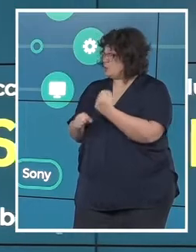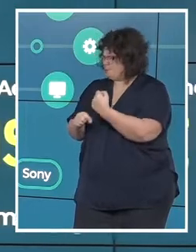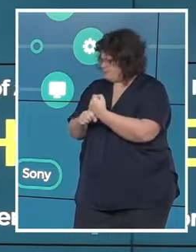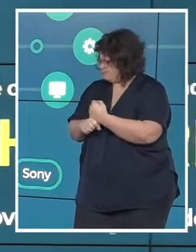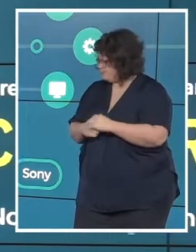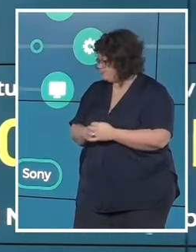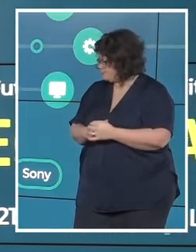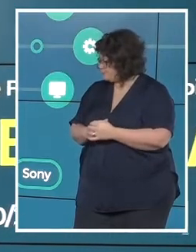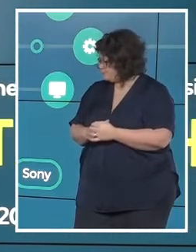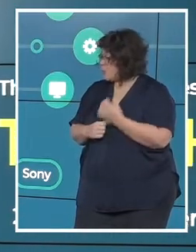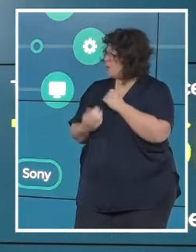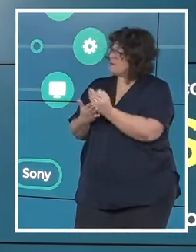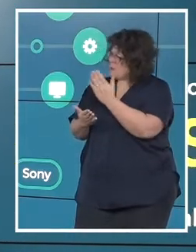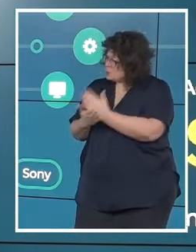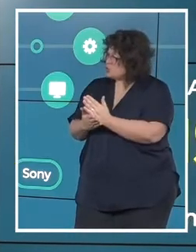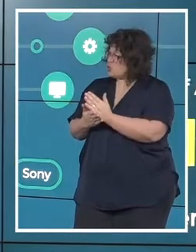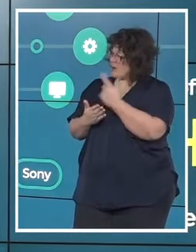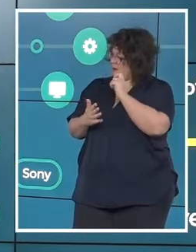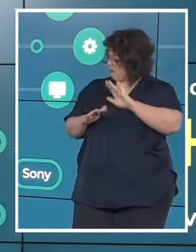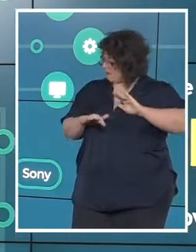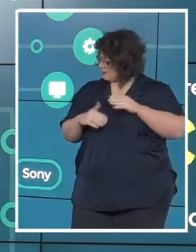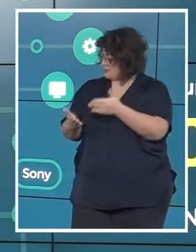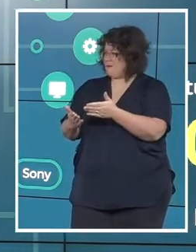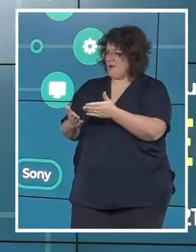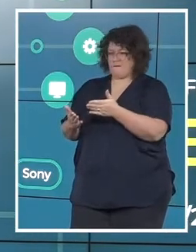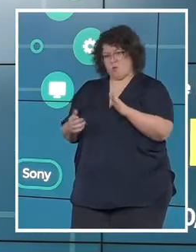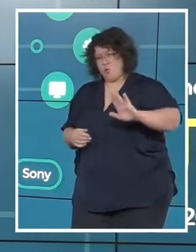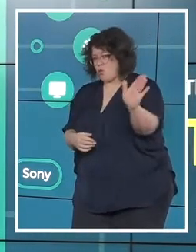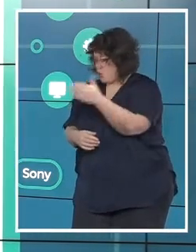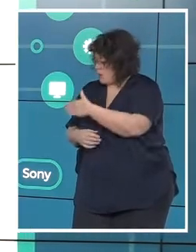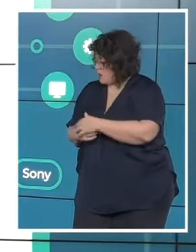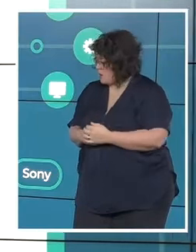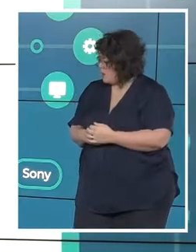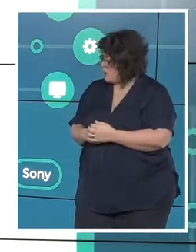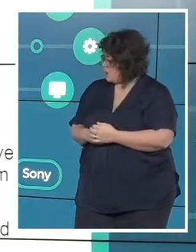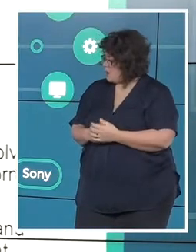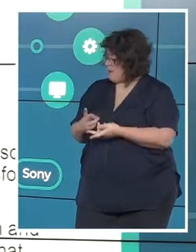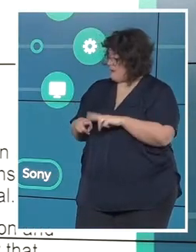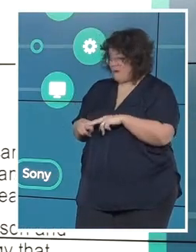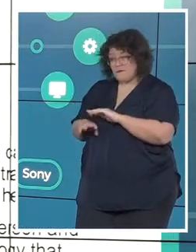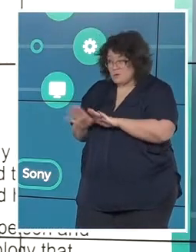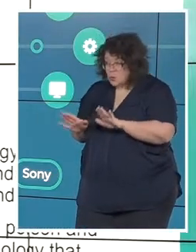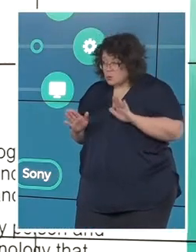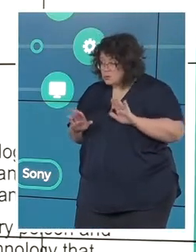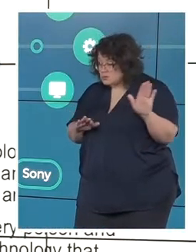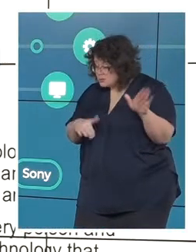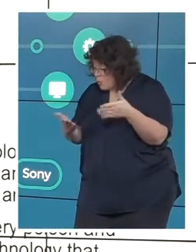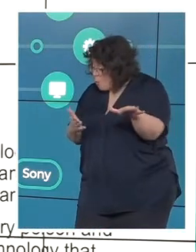we'll see a digital divide. And we're seeing elements of that digital divide already, but that will be